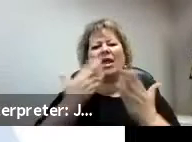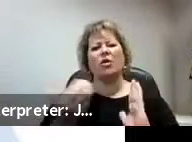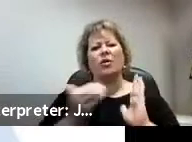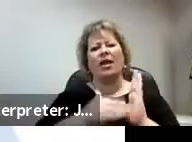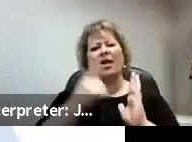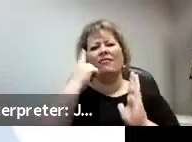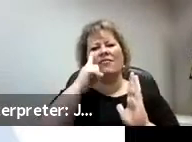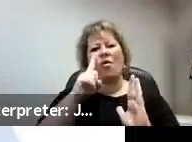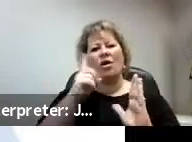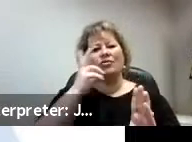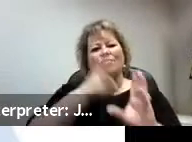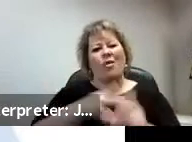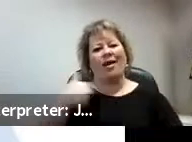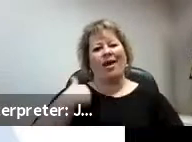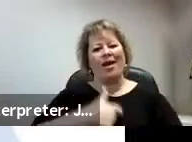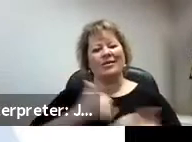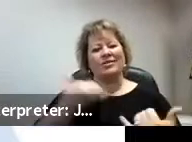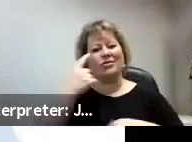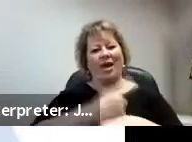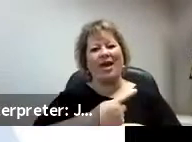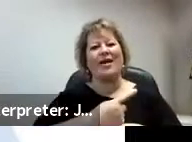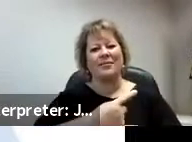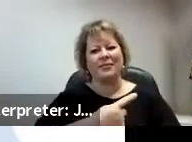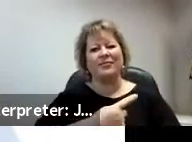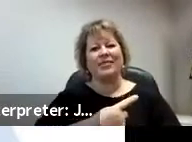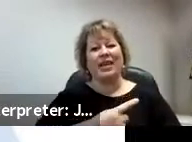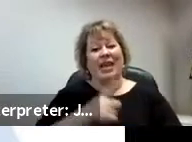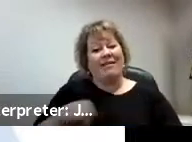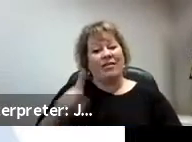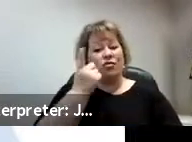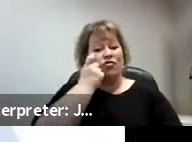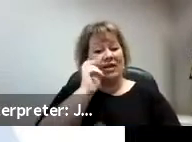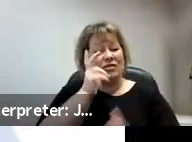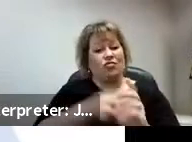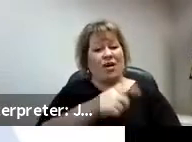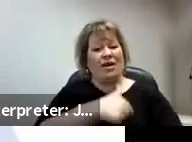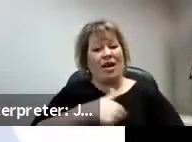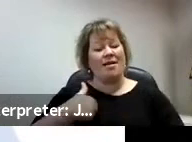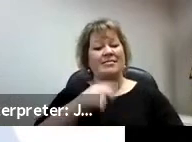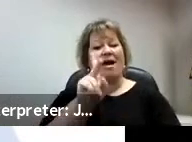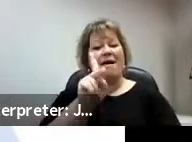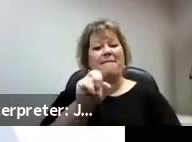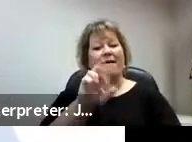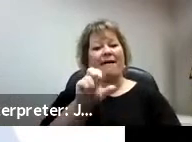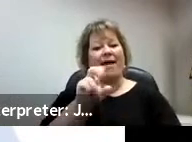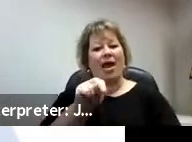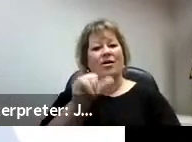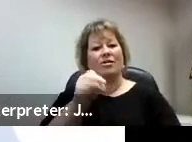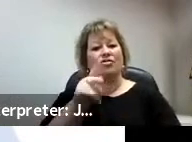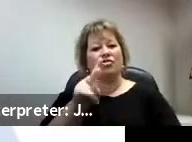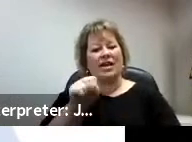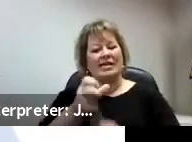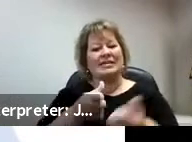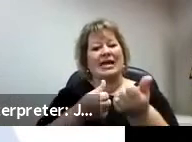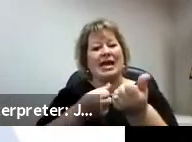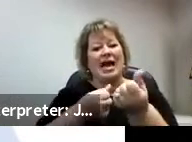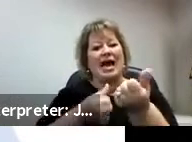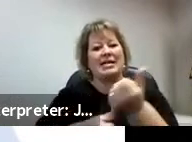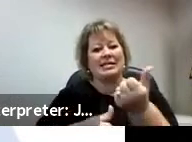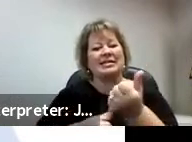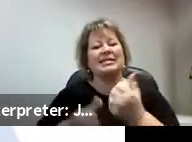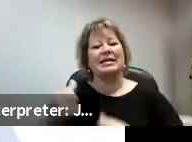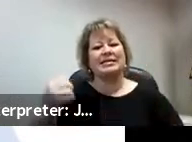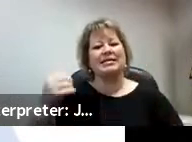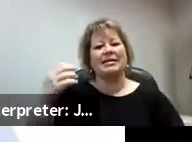our virtual summit. For those who may have just joined us for this segment, I'm Karen Jenkins, Assistant Commissioner for the VR General